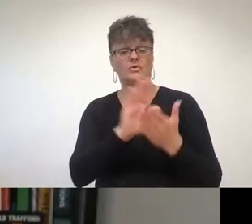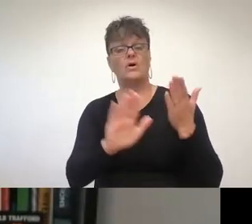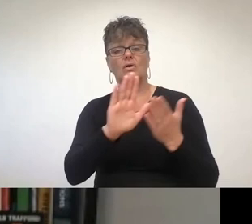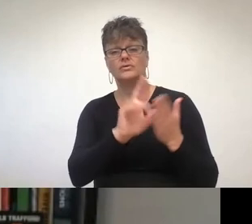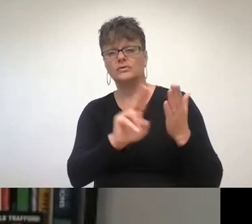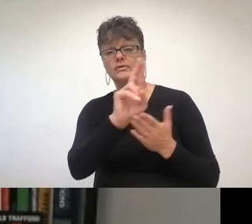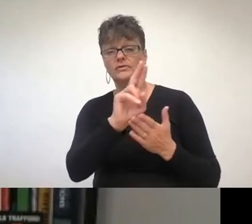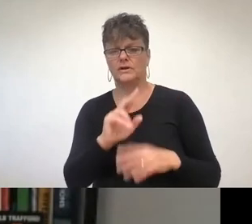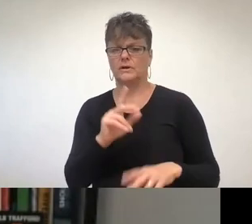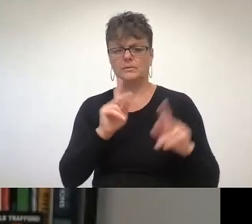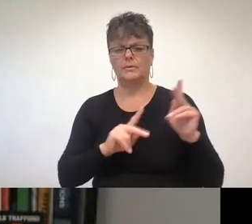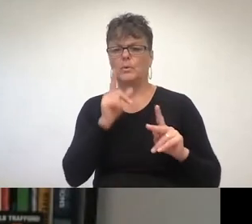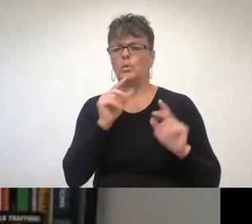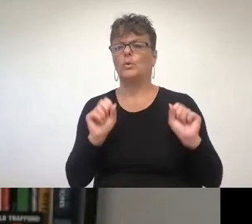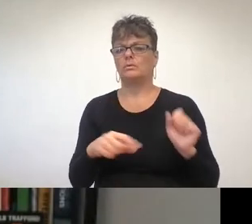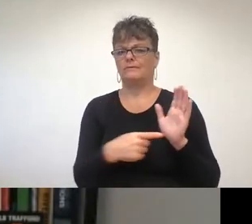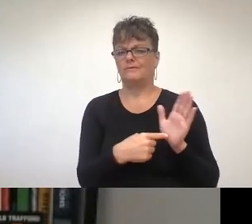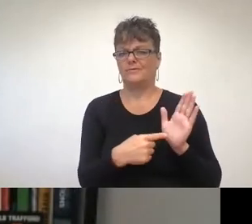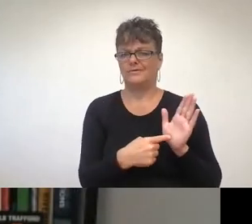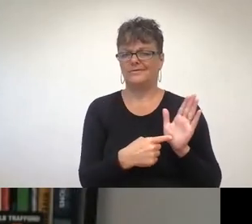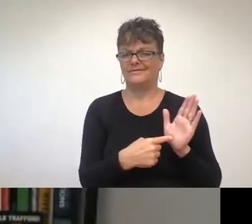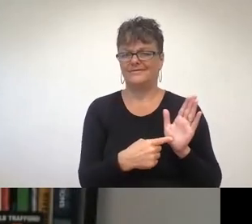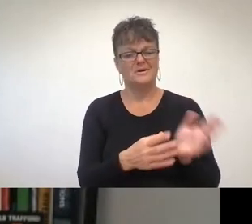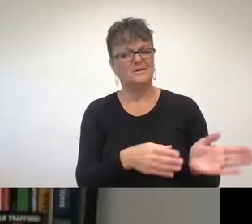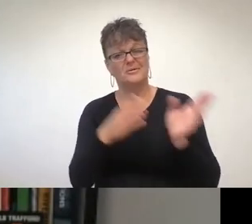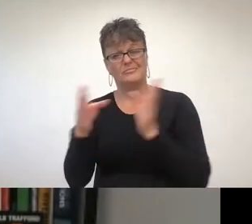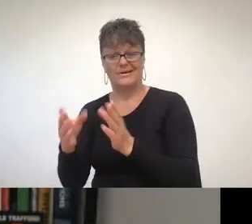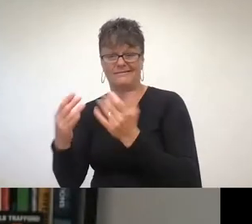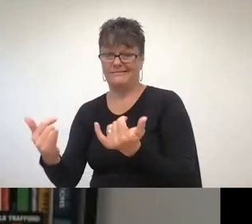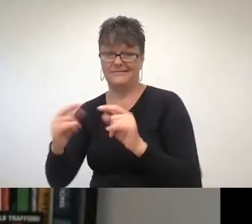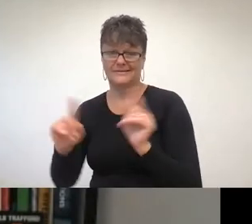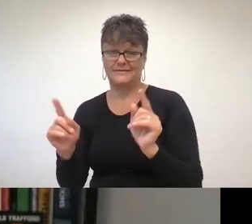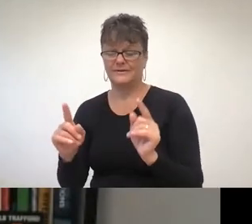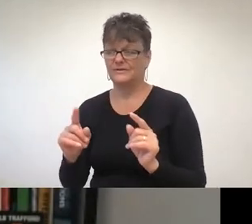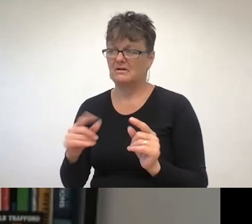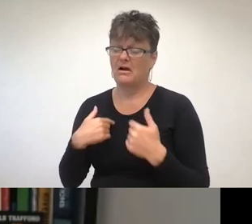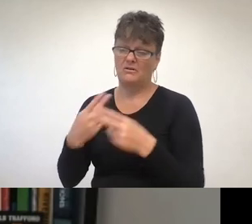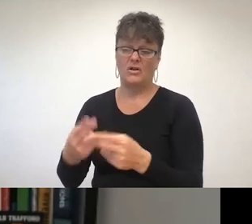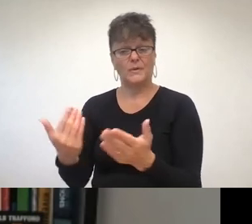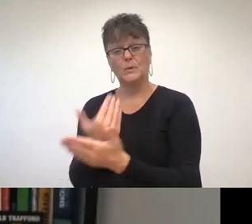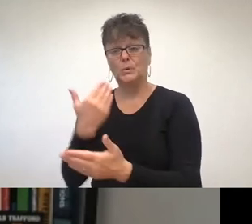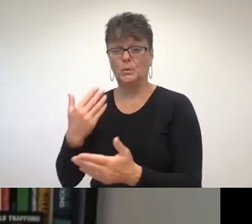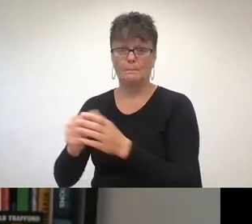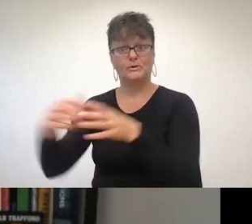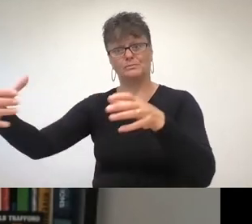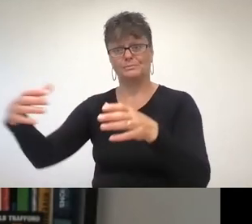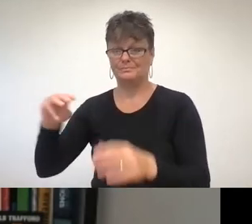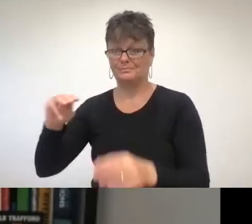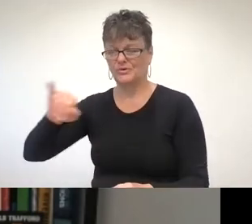students. And today's college students, I call them the new majority, are much more likely to be working, to be managing